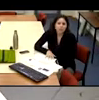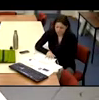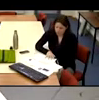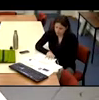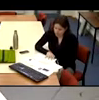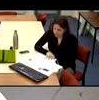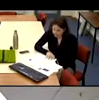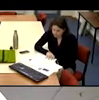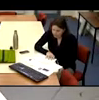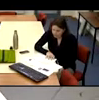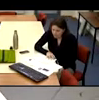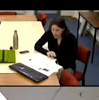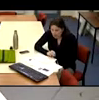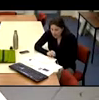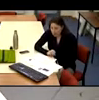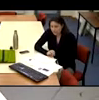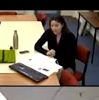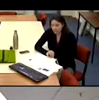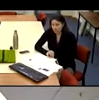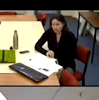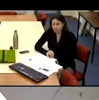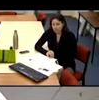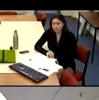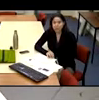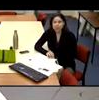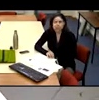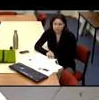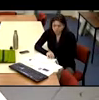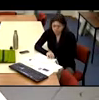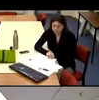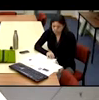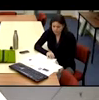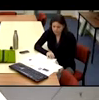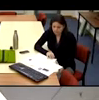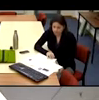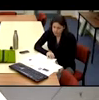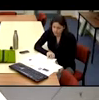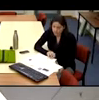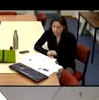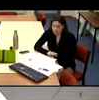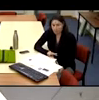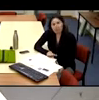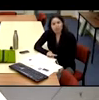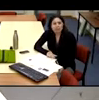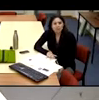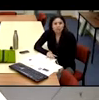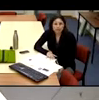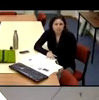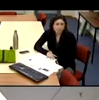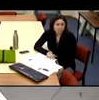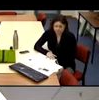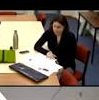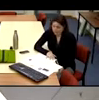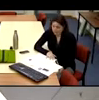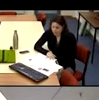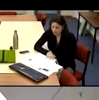to a larger story. Often it is assumed that refugees are too vulnerable to speak for themselves or lack the power and capabilities